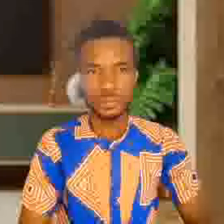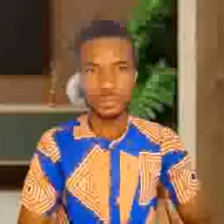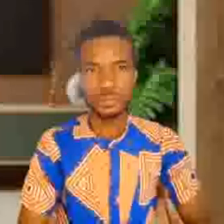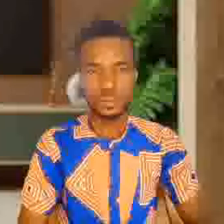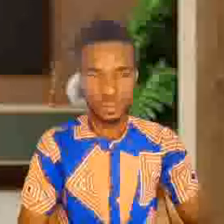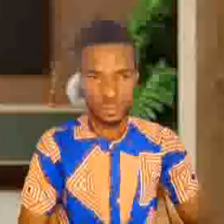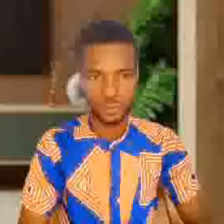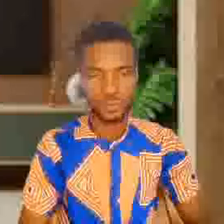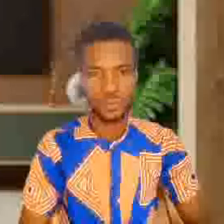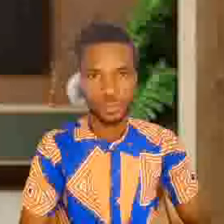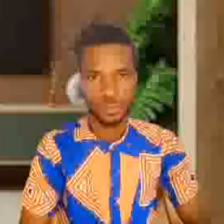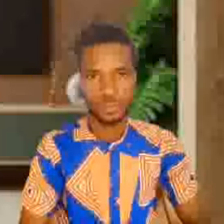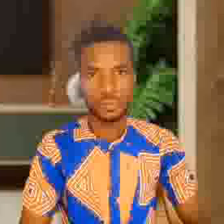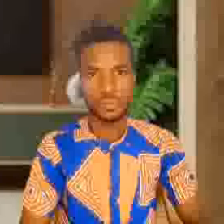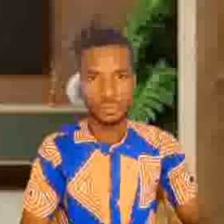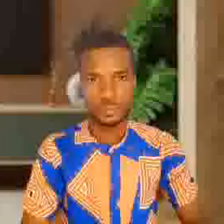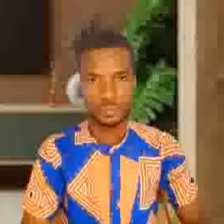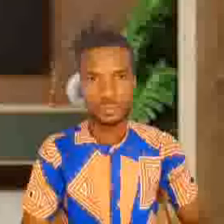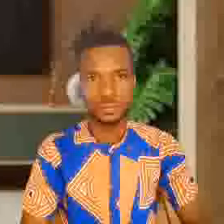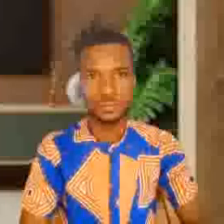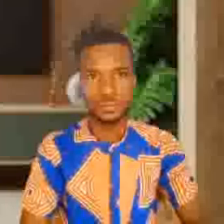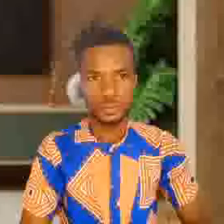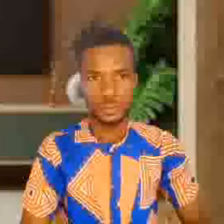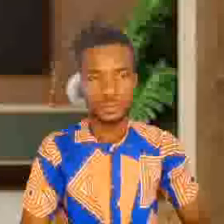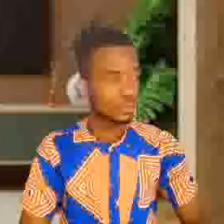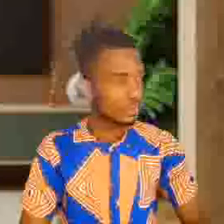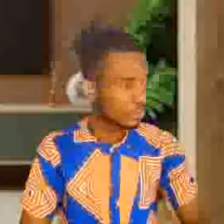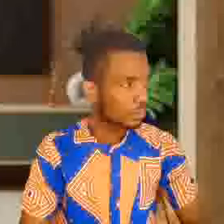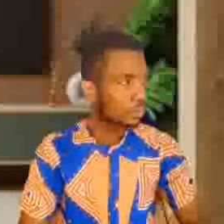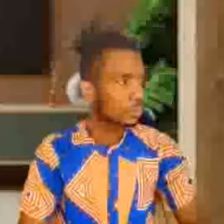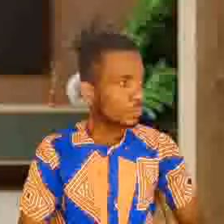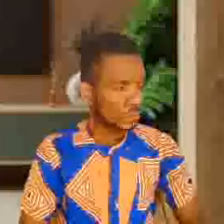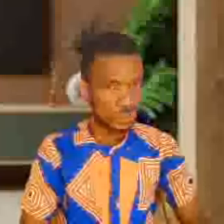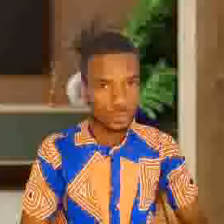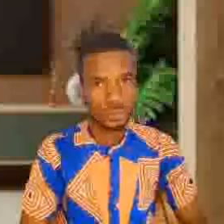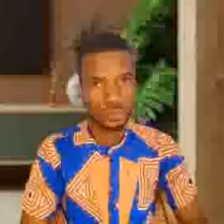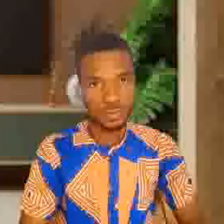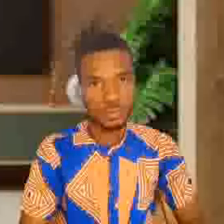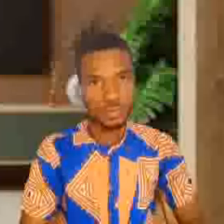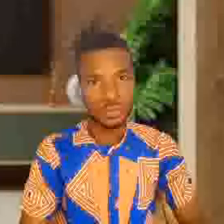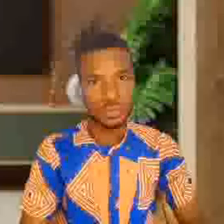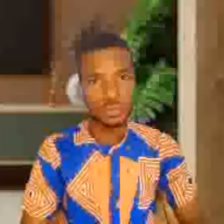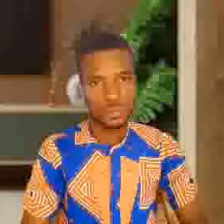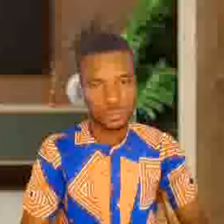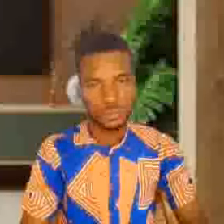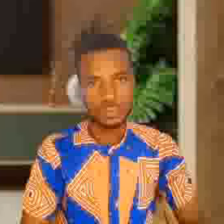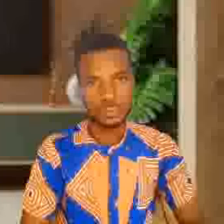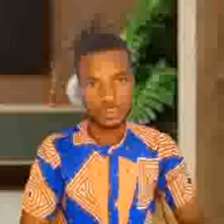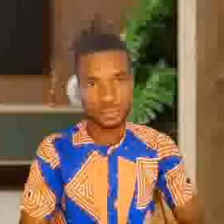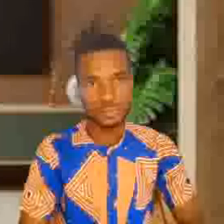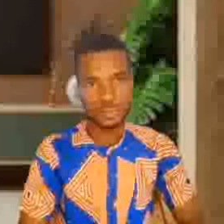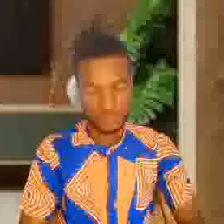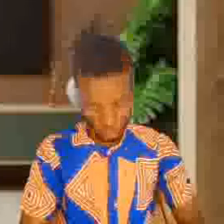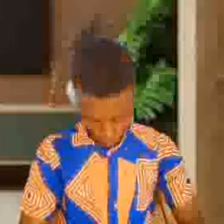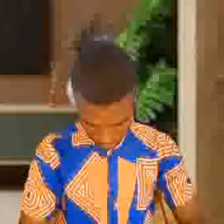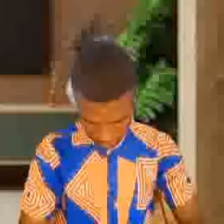it was not goods that I was looking for when I started. My own was the angels began to minister to me, and I started